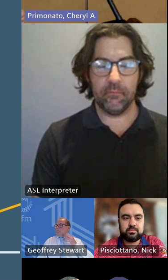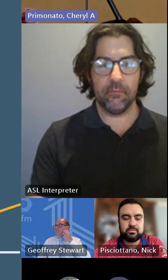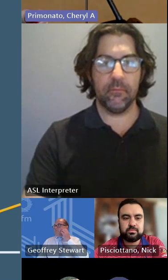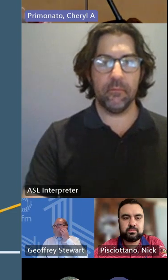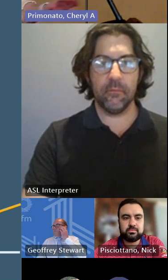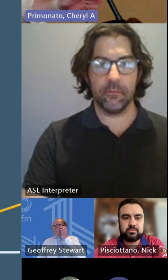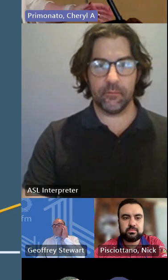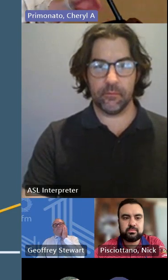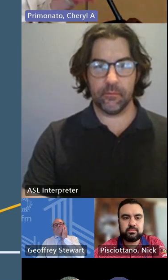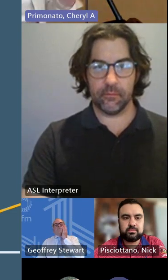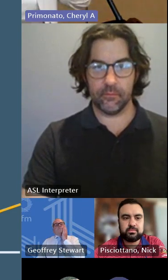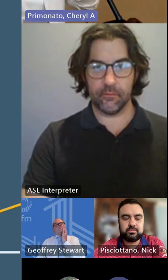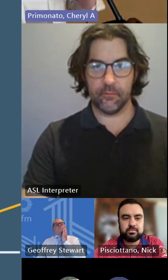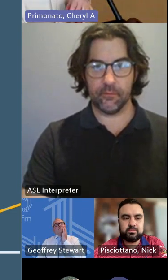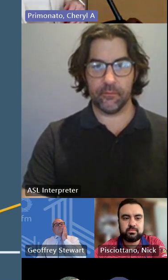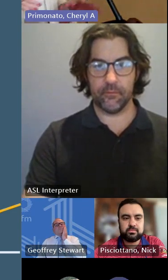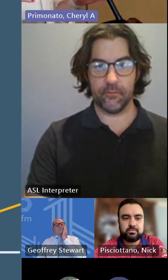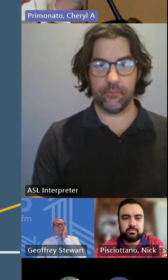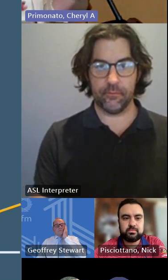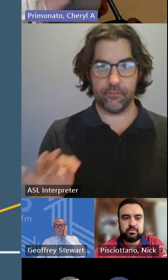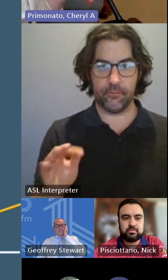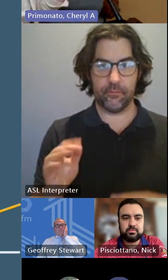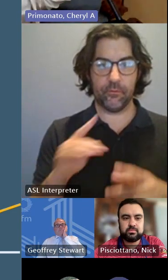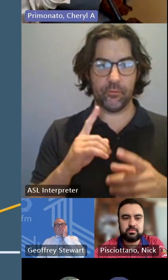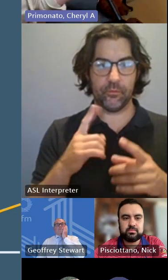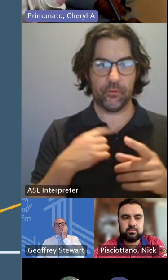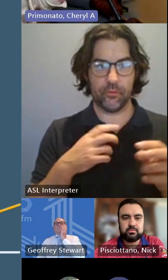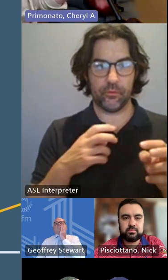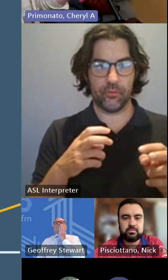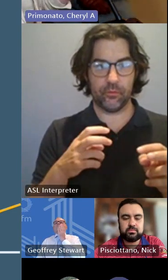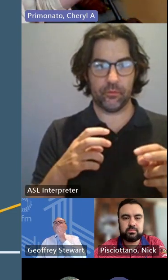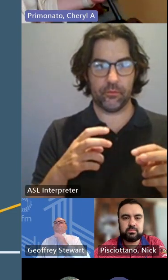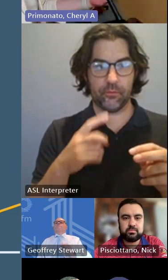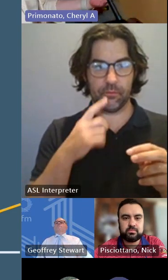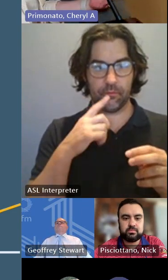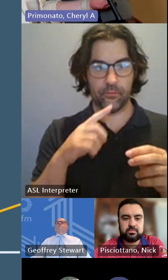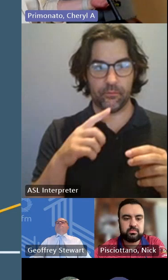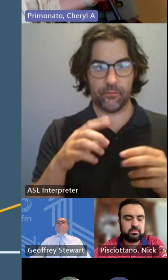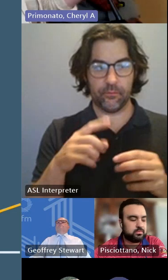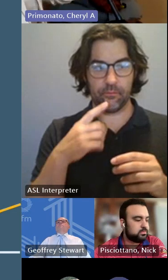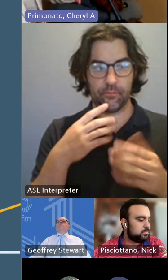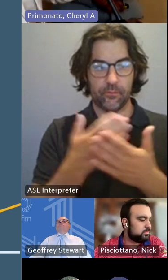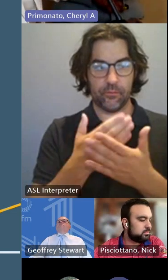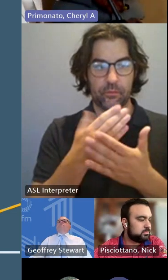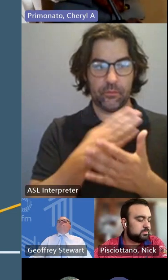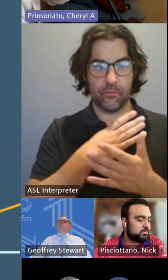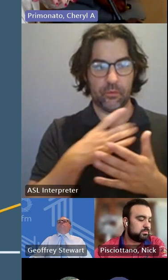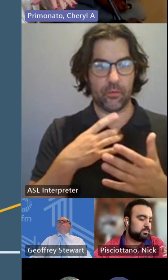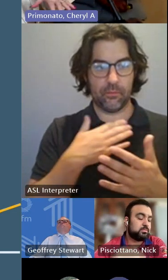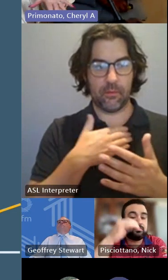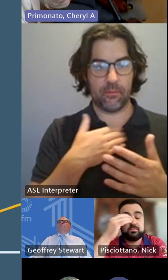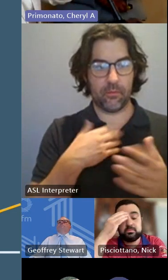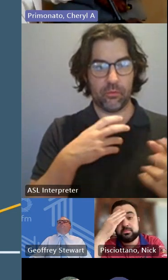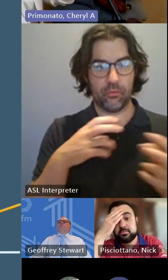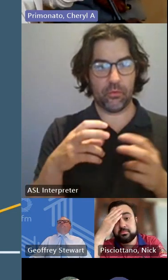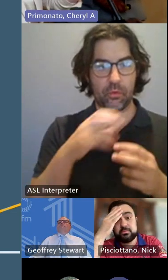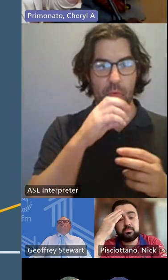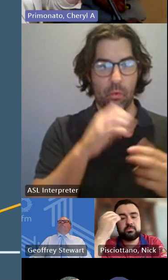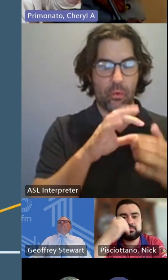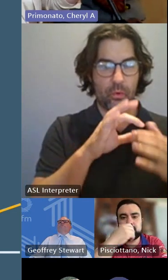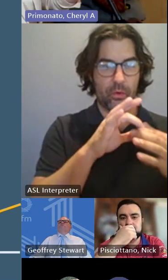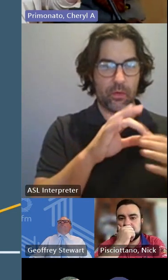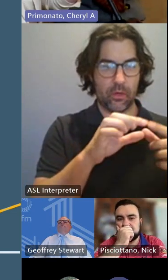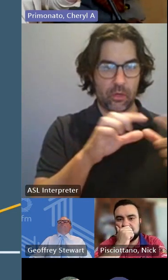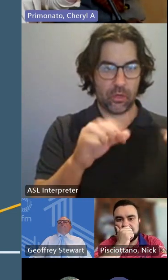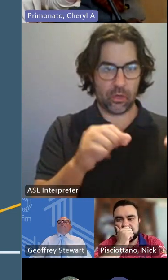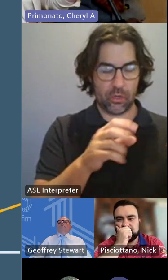Dominica knows this, but in case there's more questions, we are especially for our newer board members, we're transitioning from the old Connect cards over